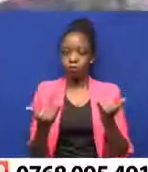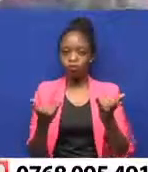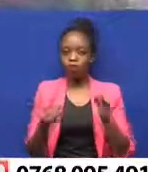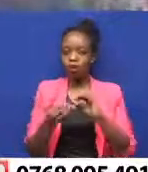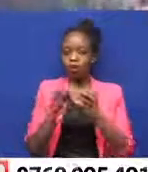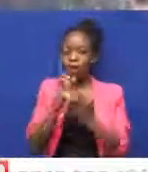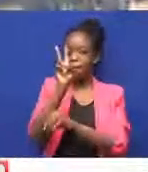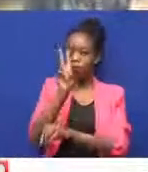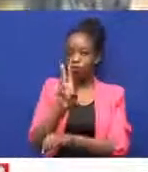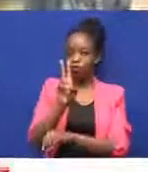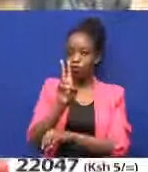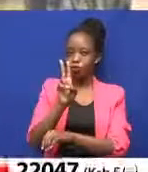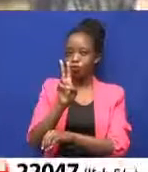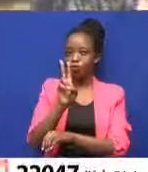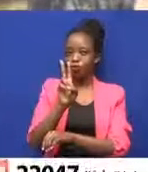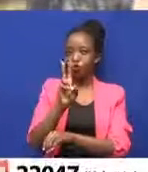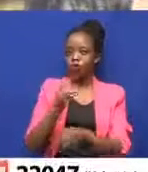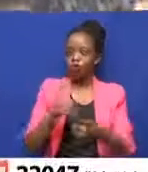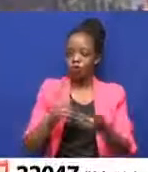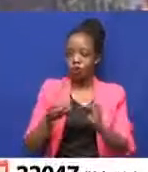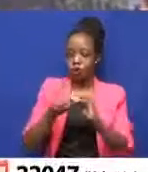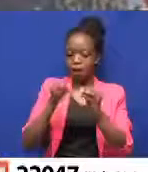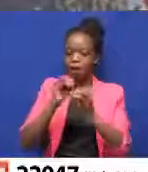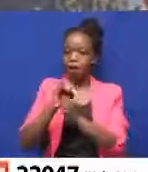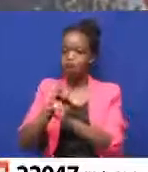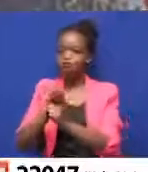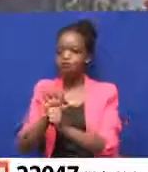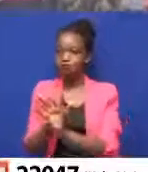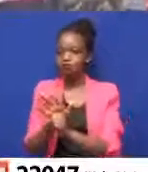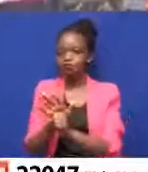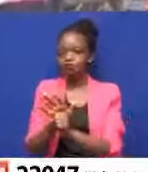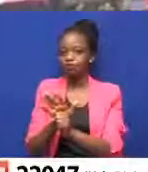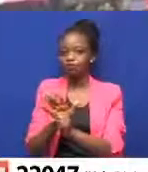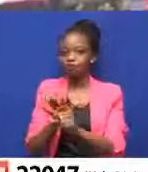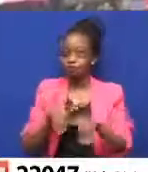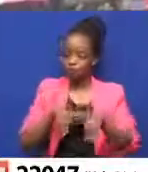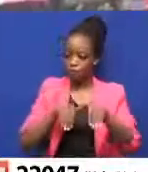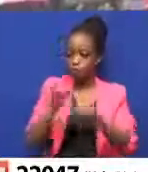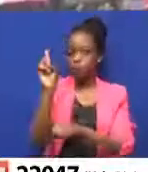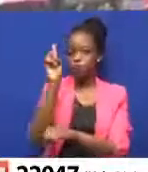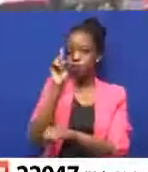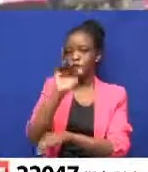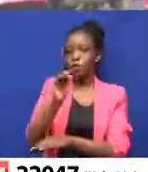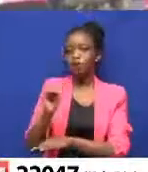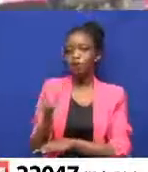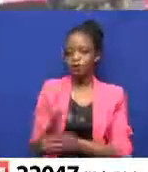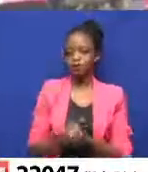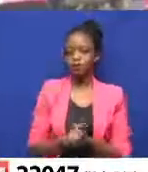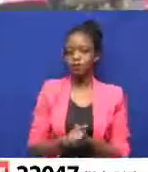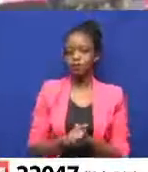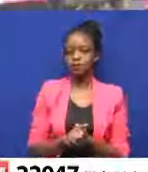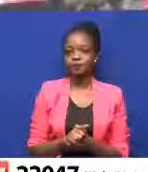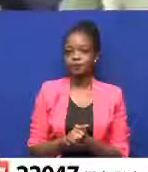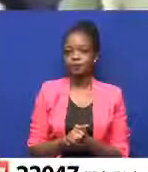ranked as the second county in number of infections after Nairobi County.